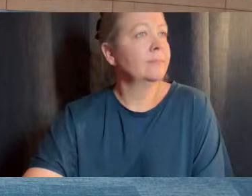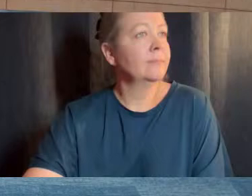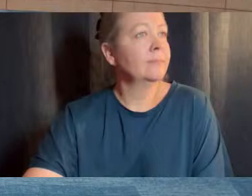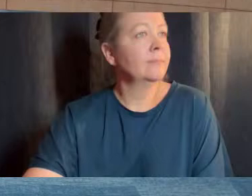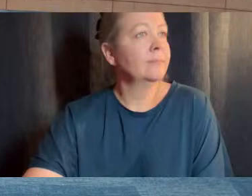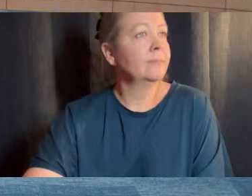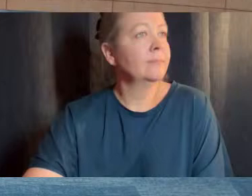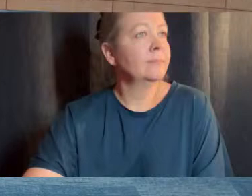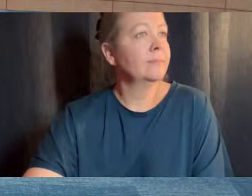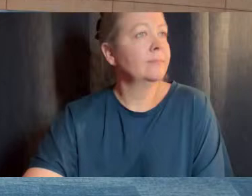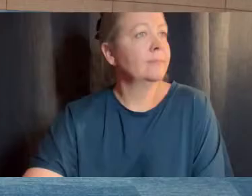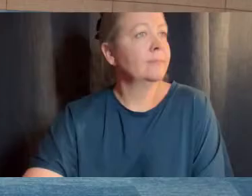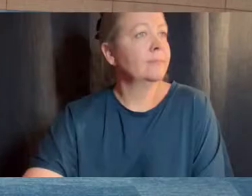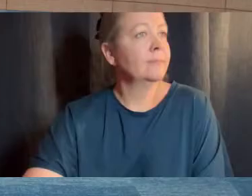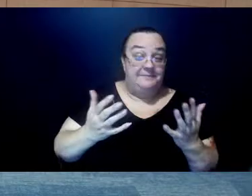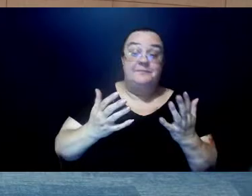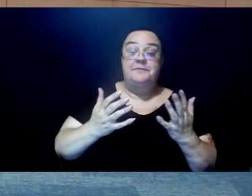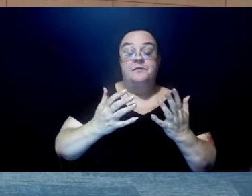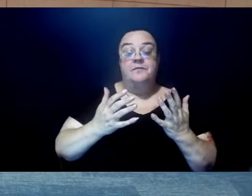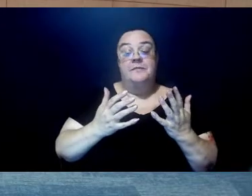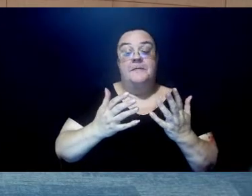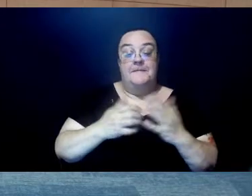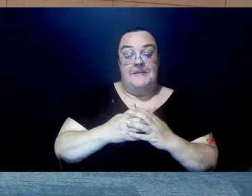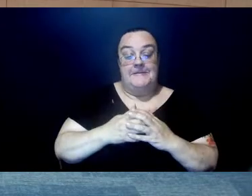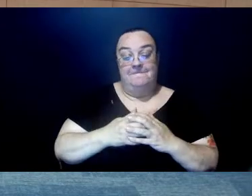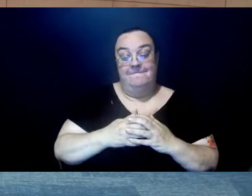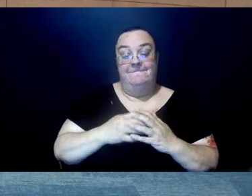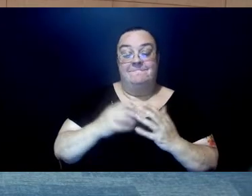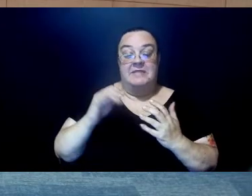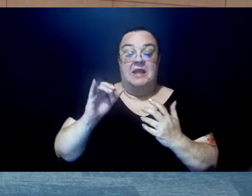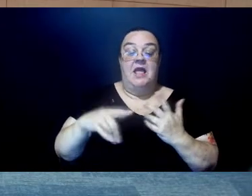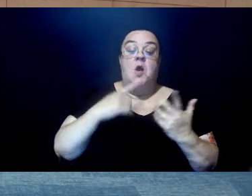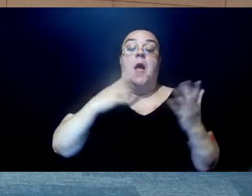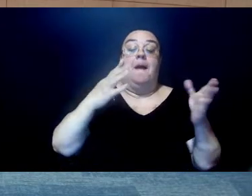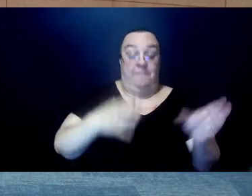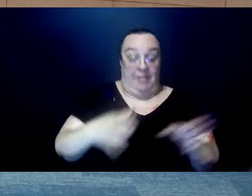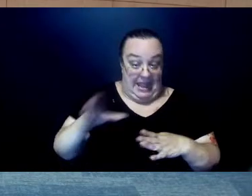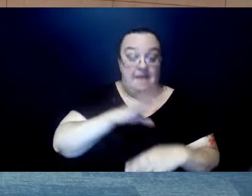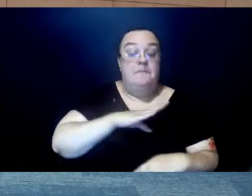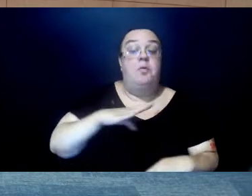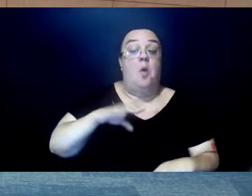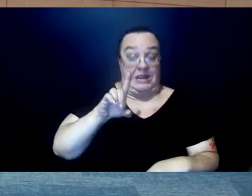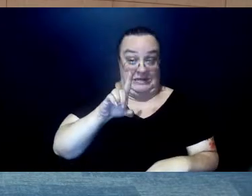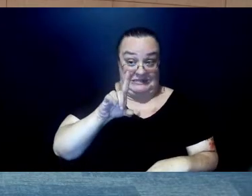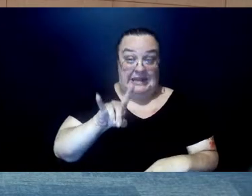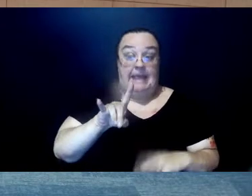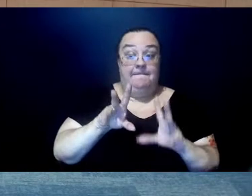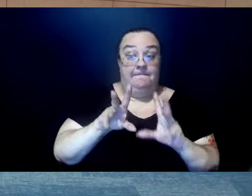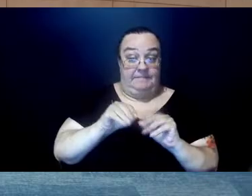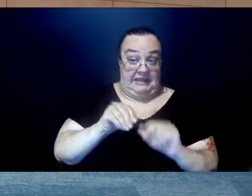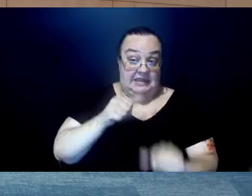The planning board did meet yesterday. They are preparing two